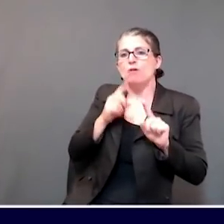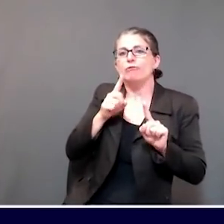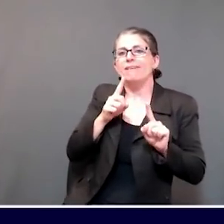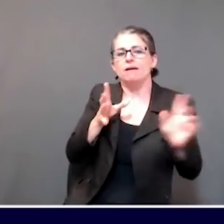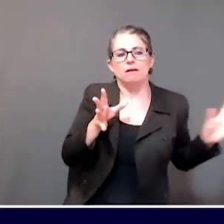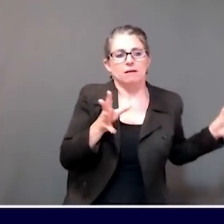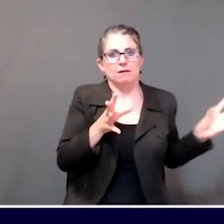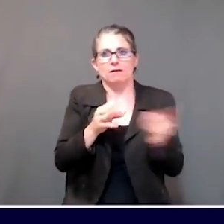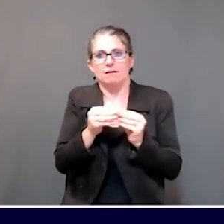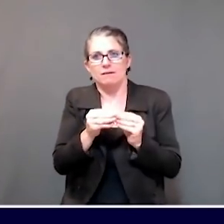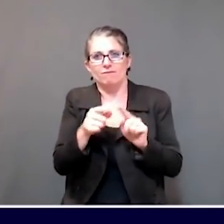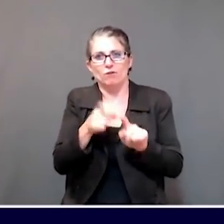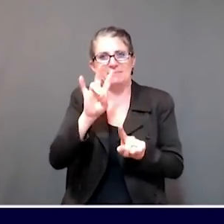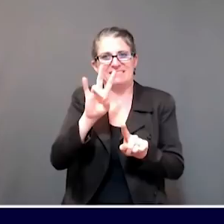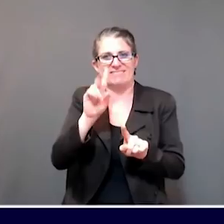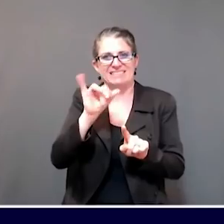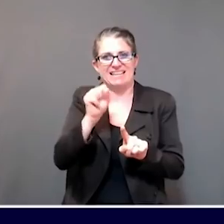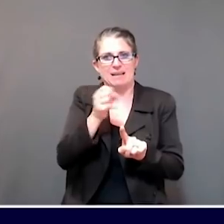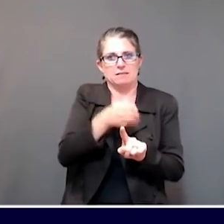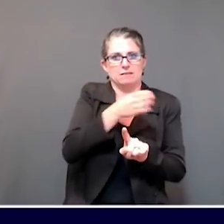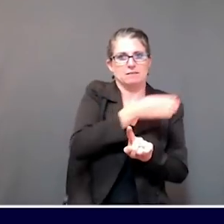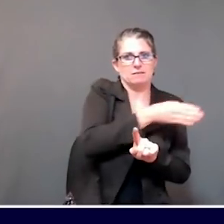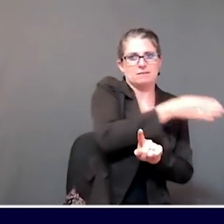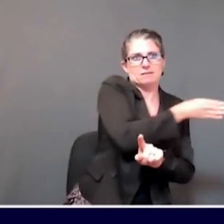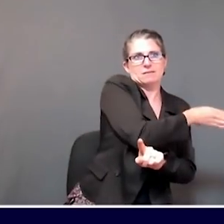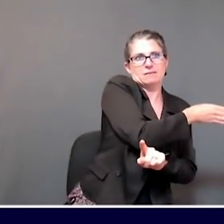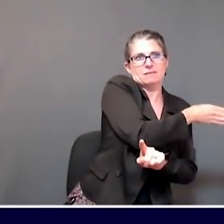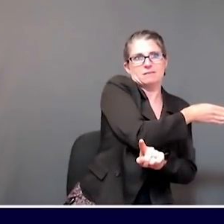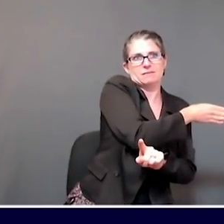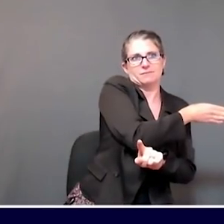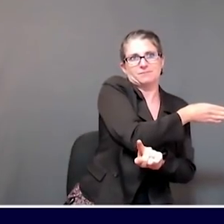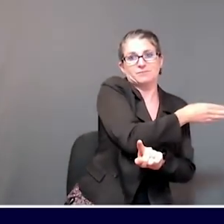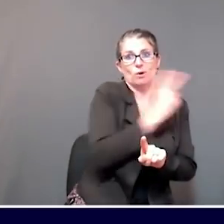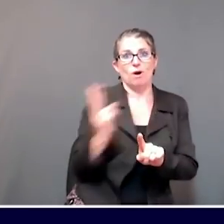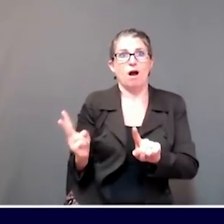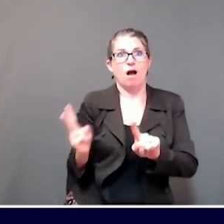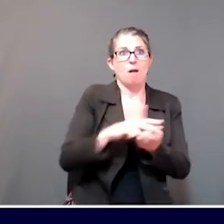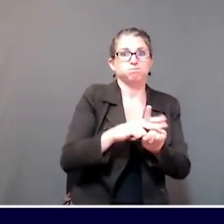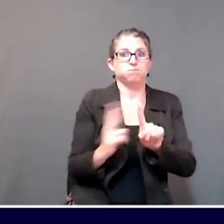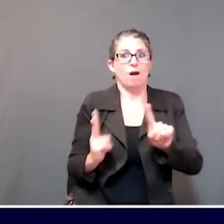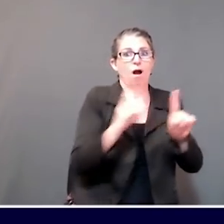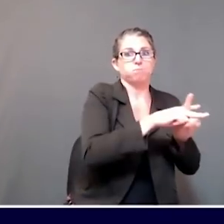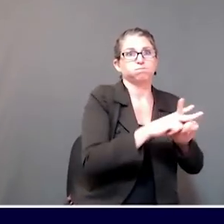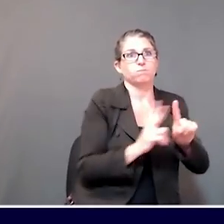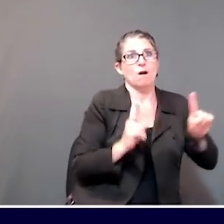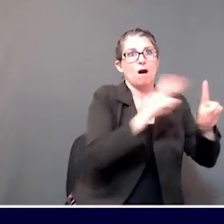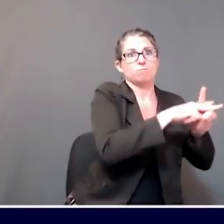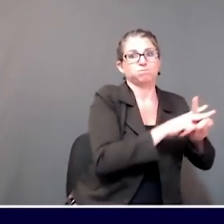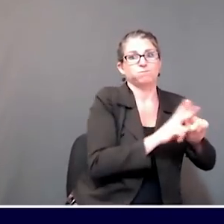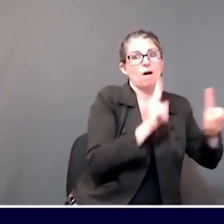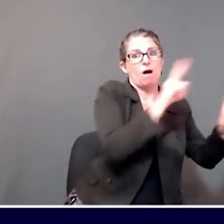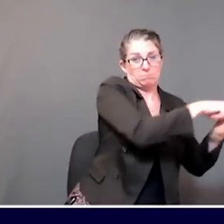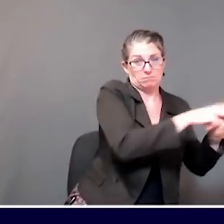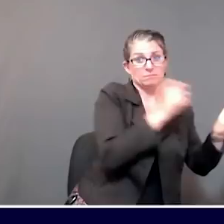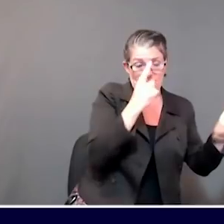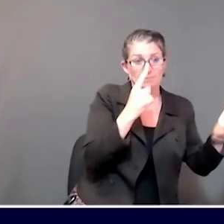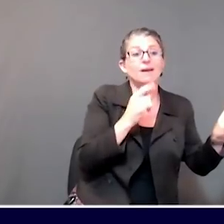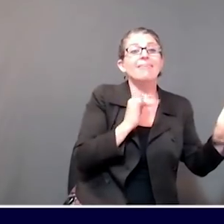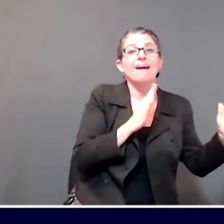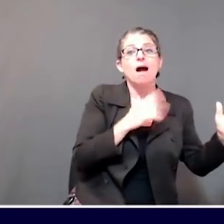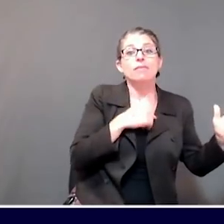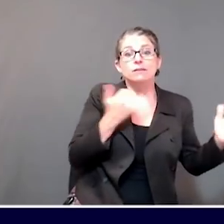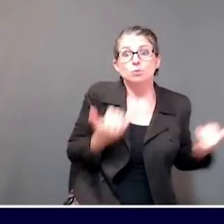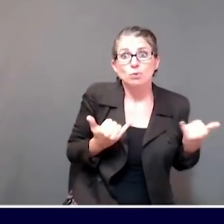statewide. And for that number, the 7-day moving average of PCR positivity rates, that number now stands